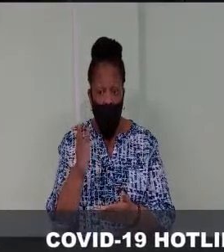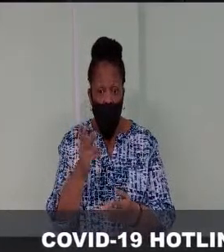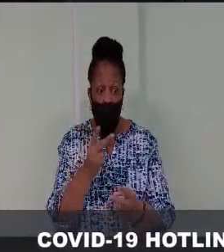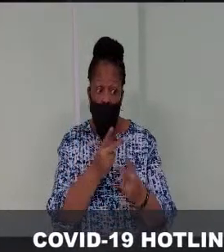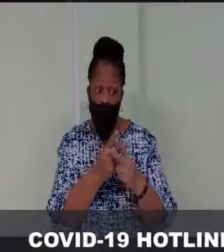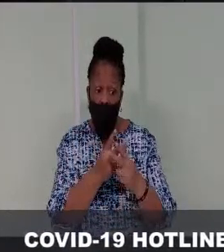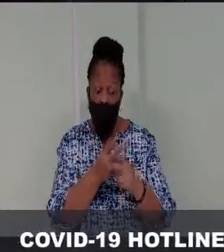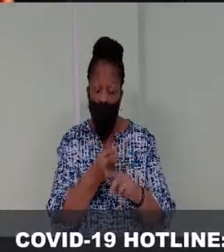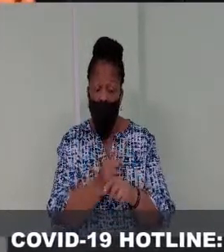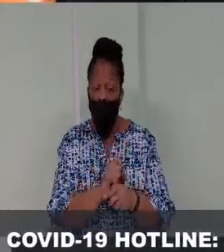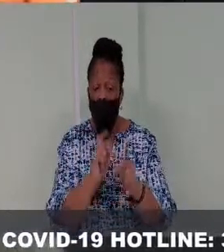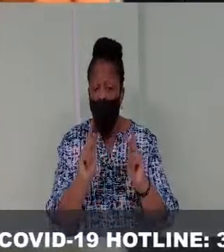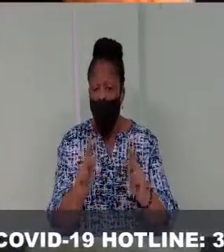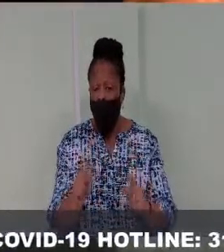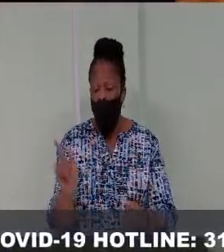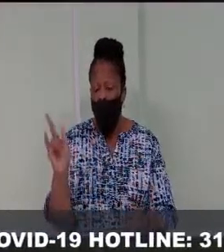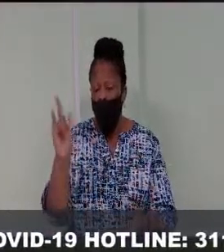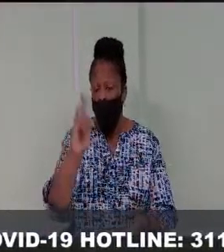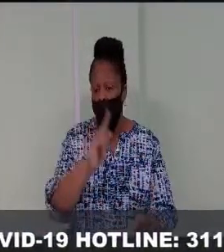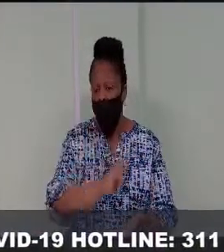again.